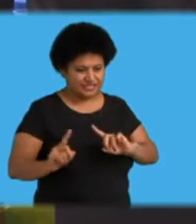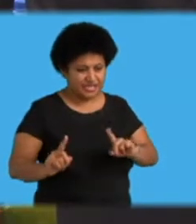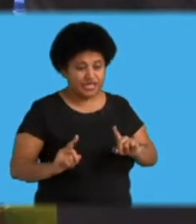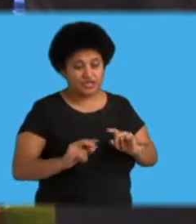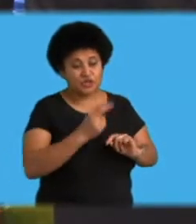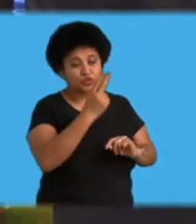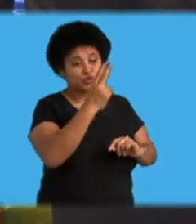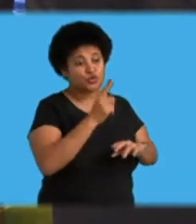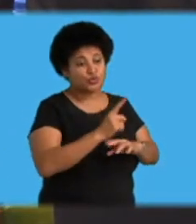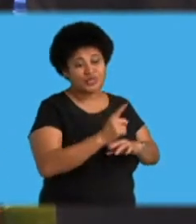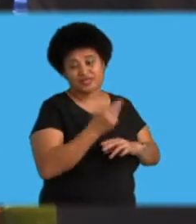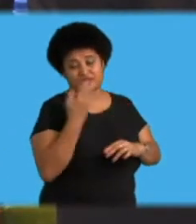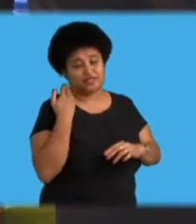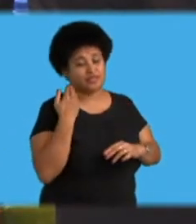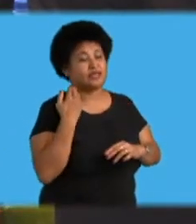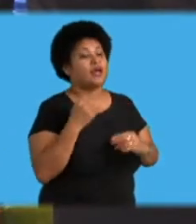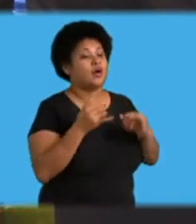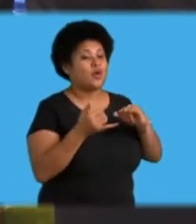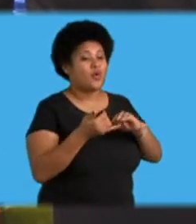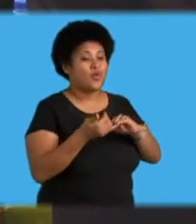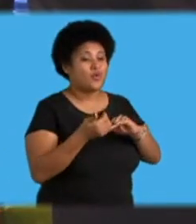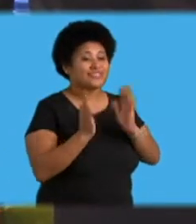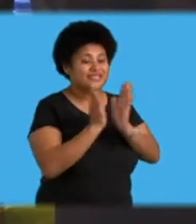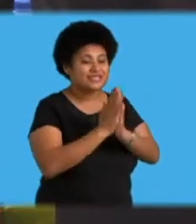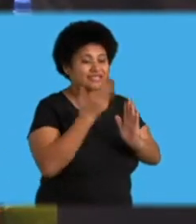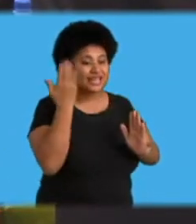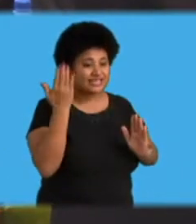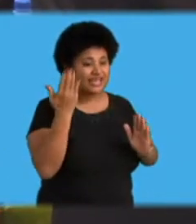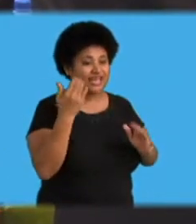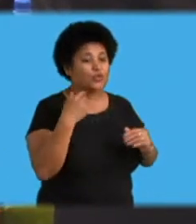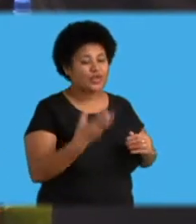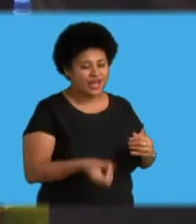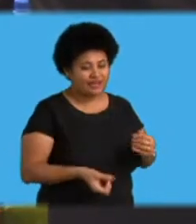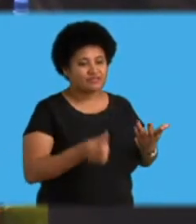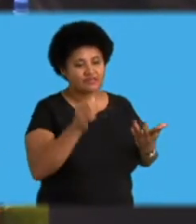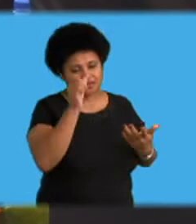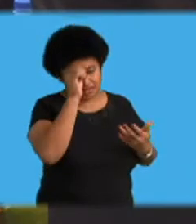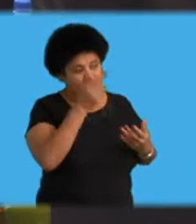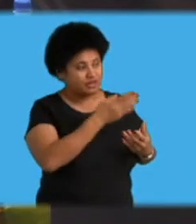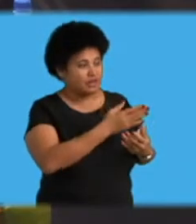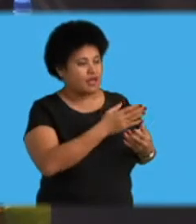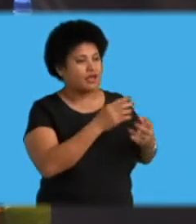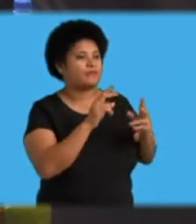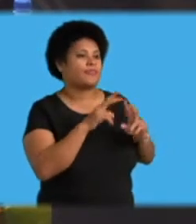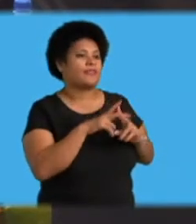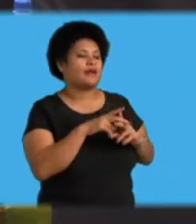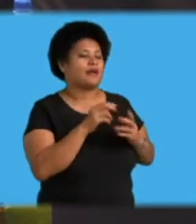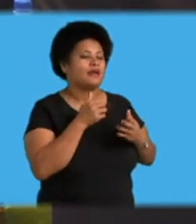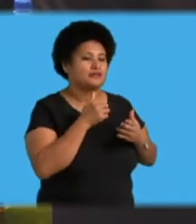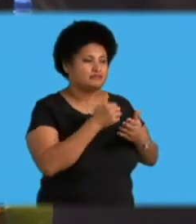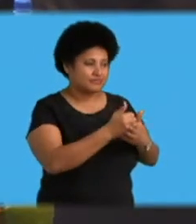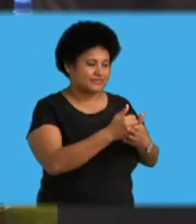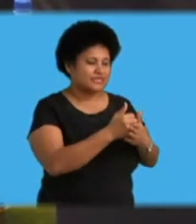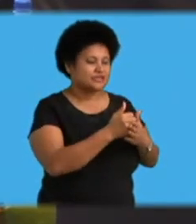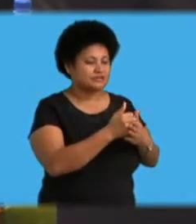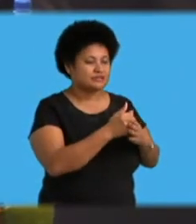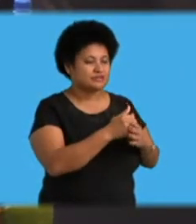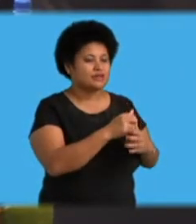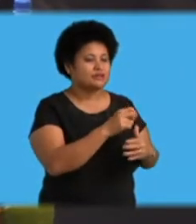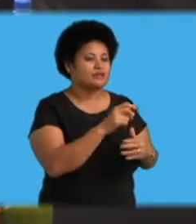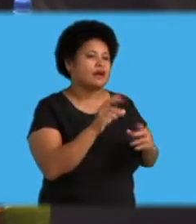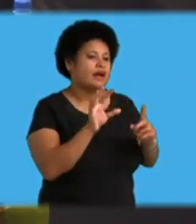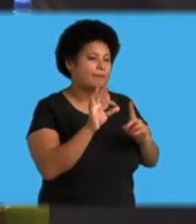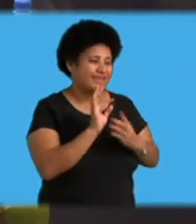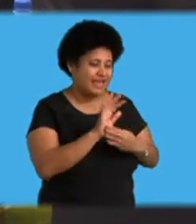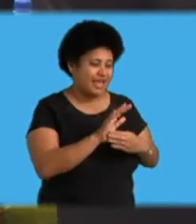Sunday, we had a special day on Gilmit celebration, and Honorable Acting Prime Minister was the chief guest, and we had, the entire community was